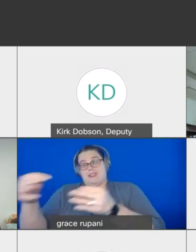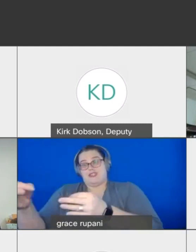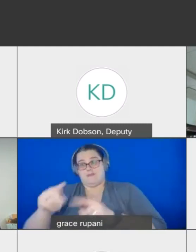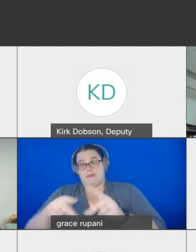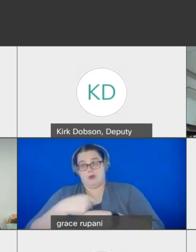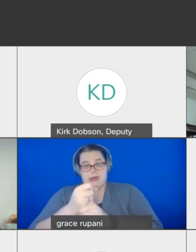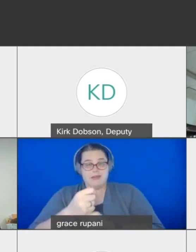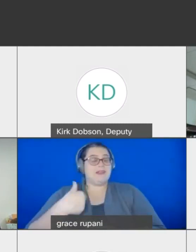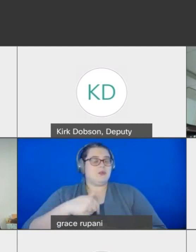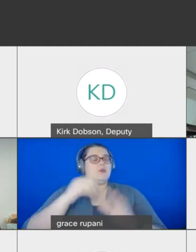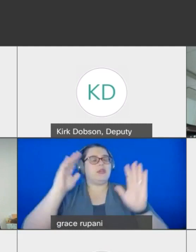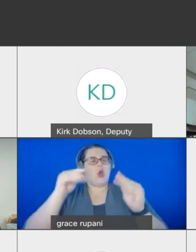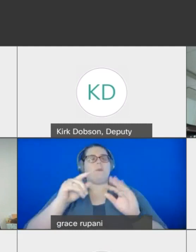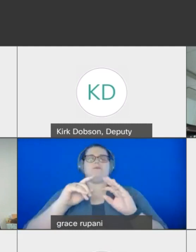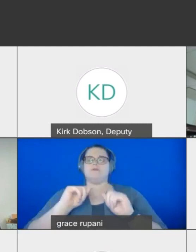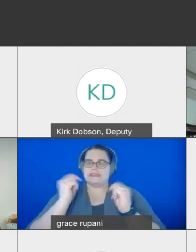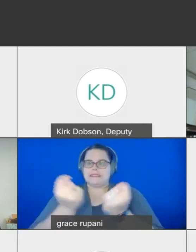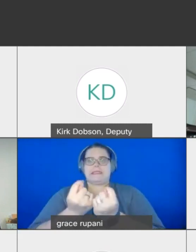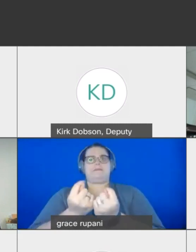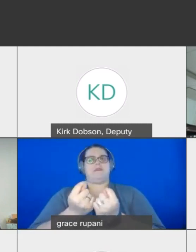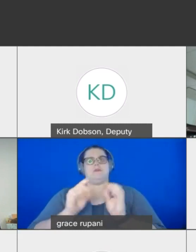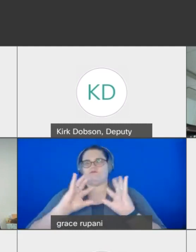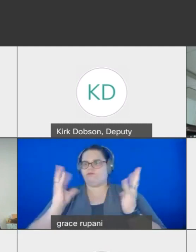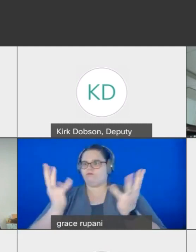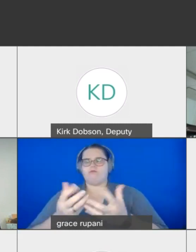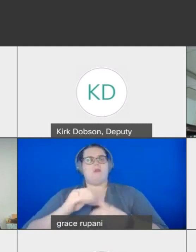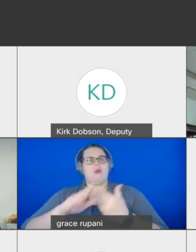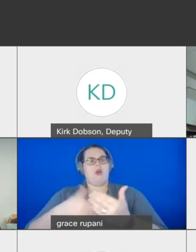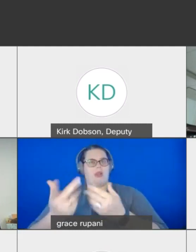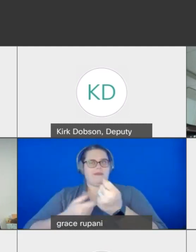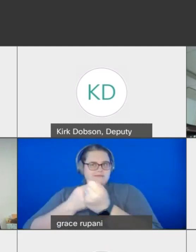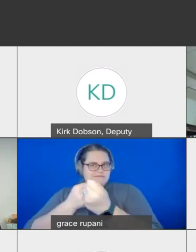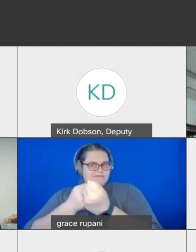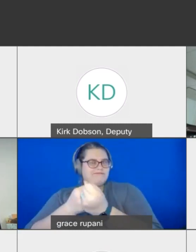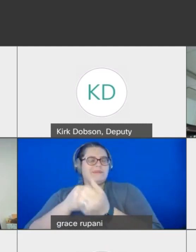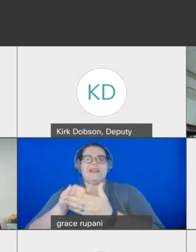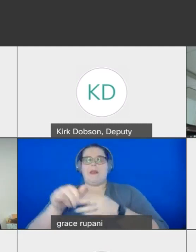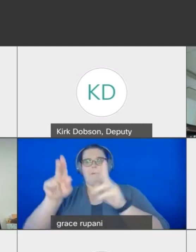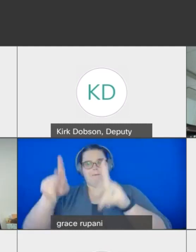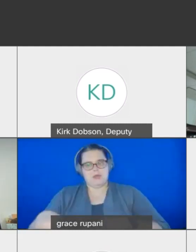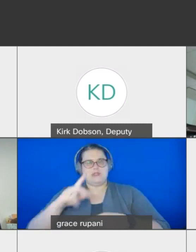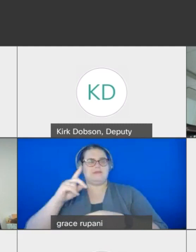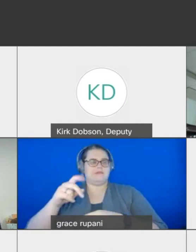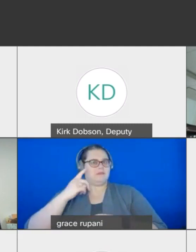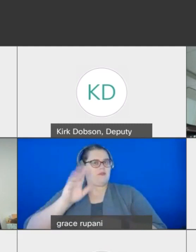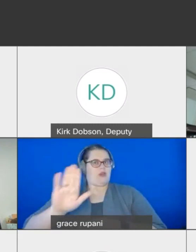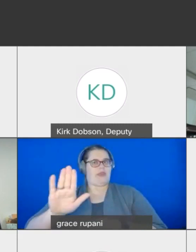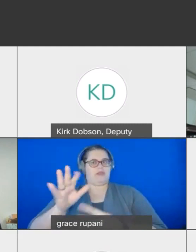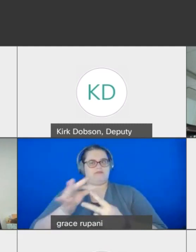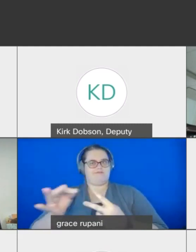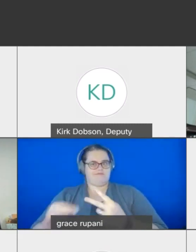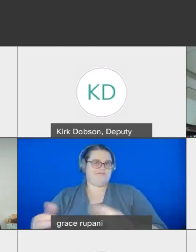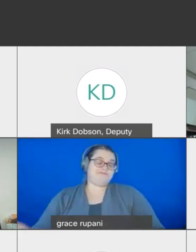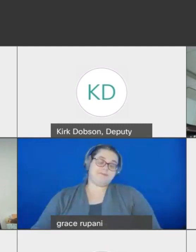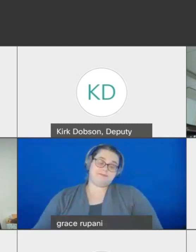that would be the hope, that the team is there to support the person in carrying out the decisions that the person makes in their own life.